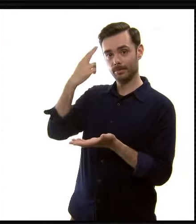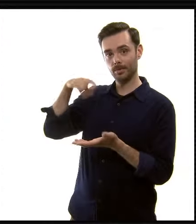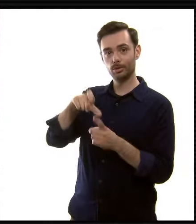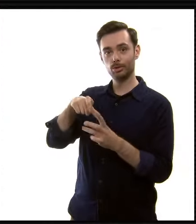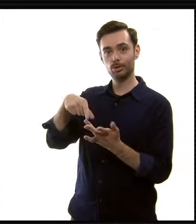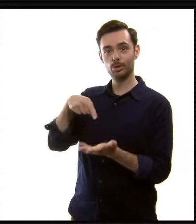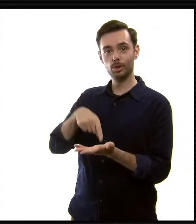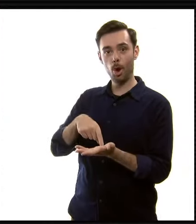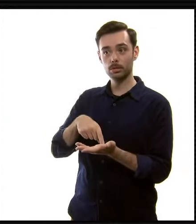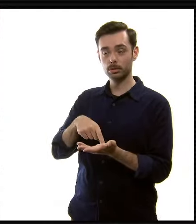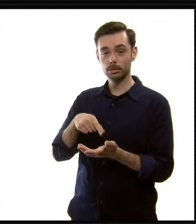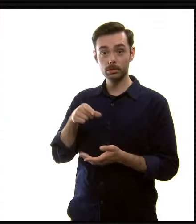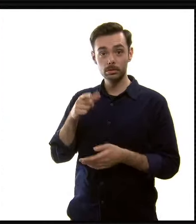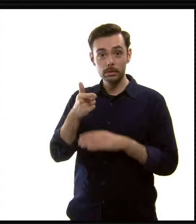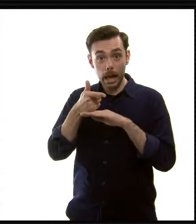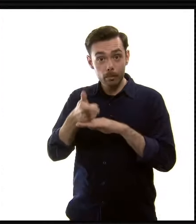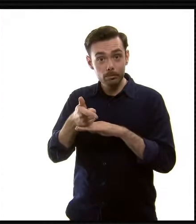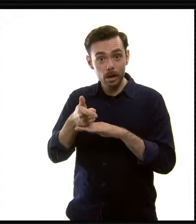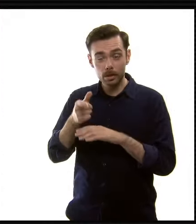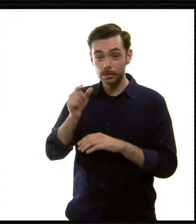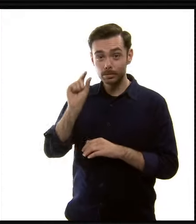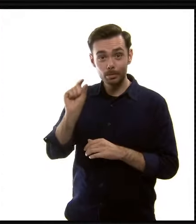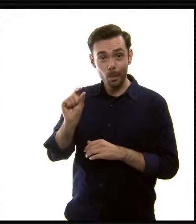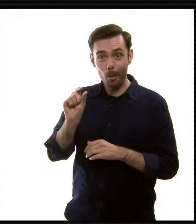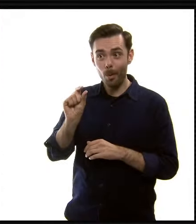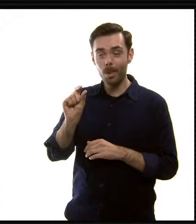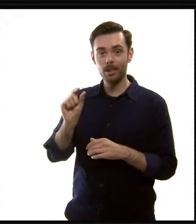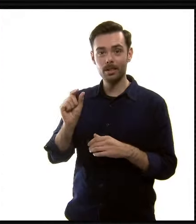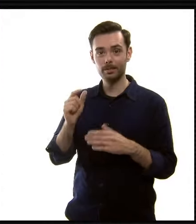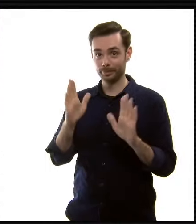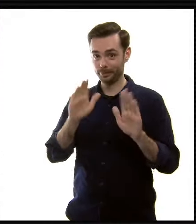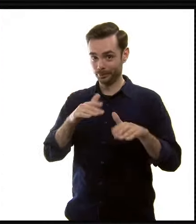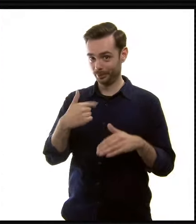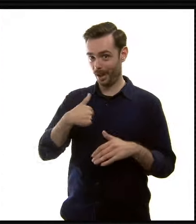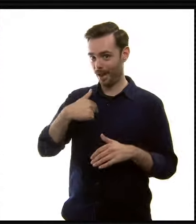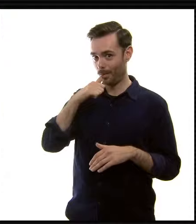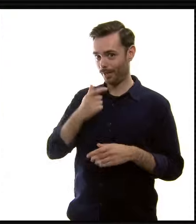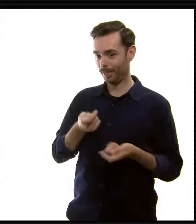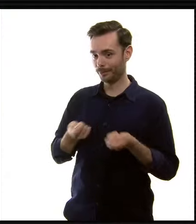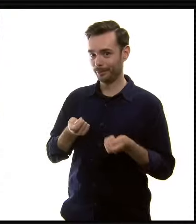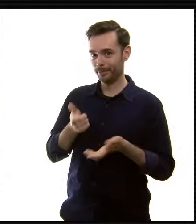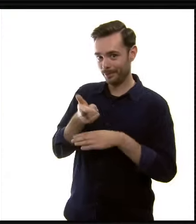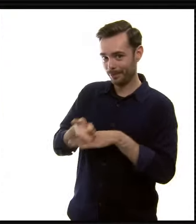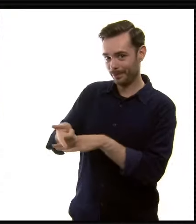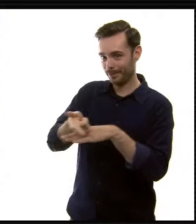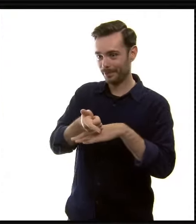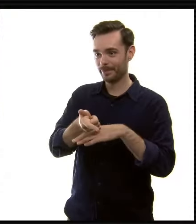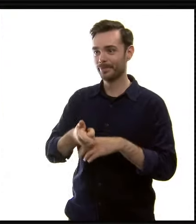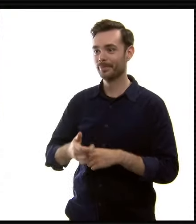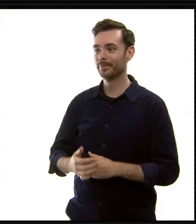have here at LegoCon. I'll do the honors, and here we go. Yeah. So, ready? This